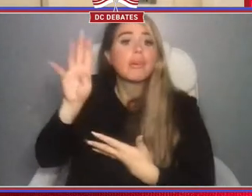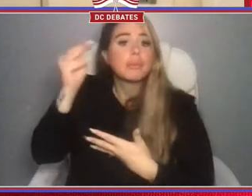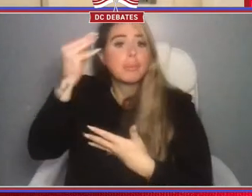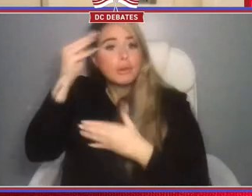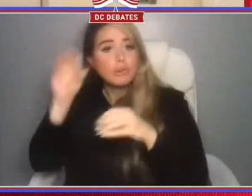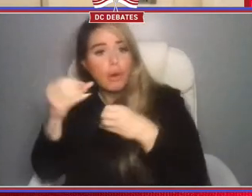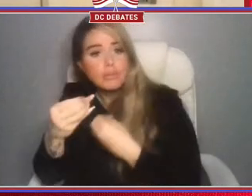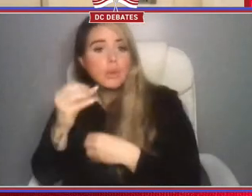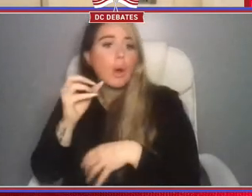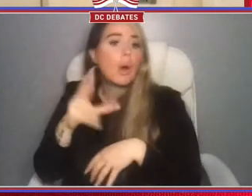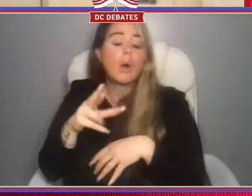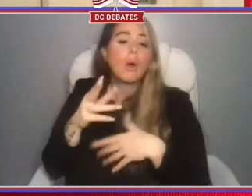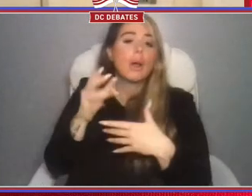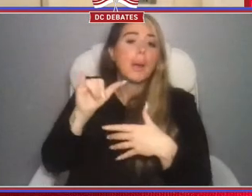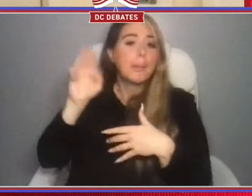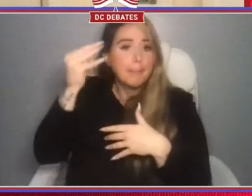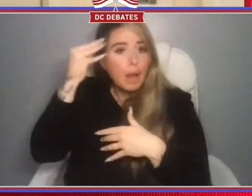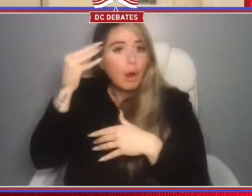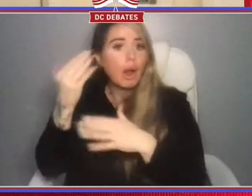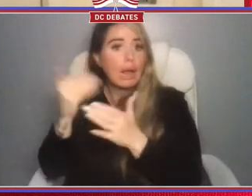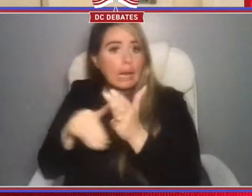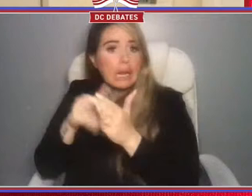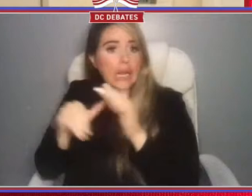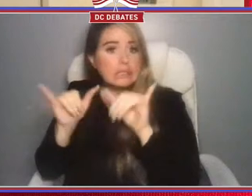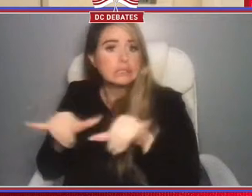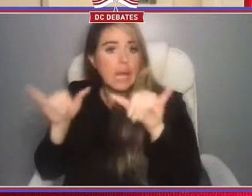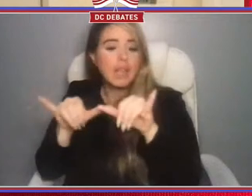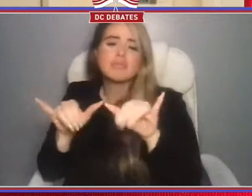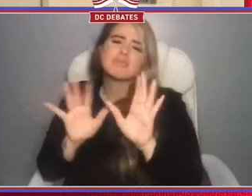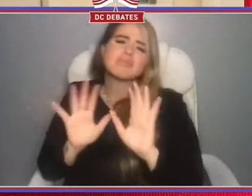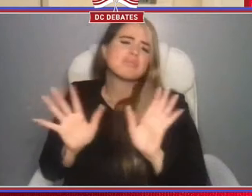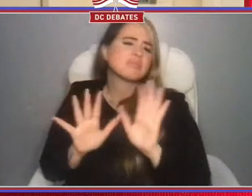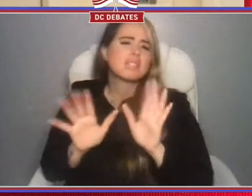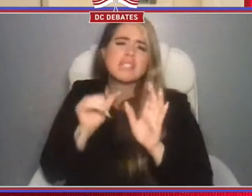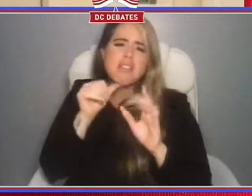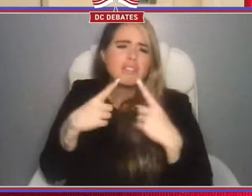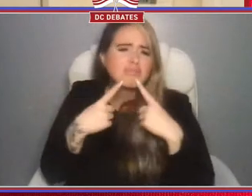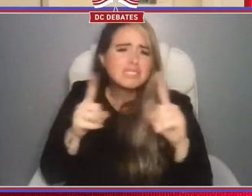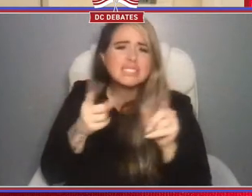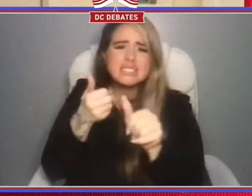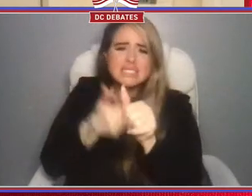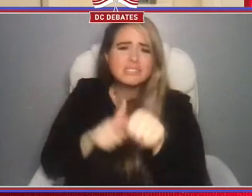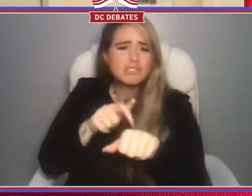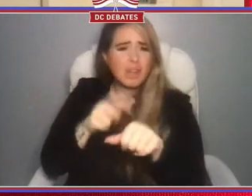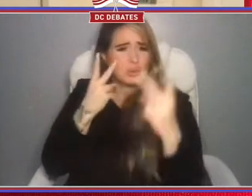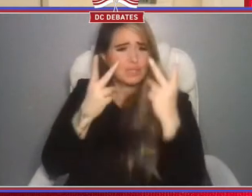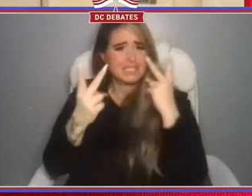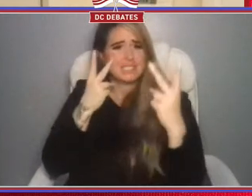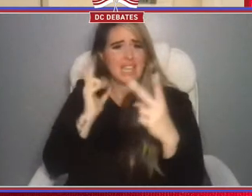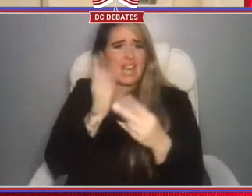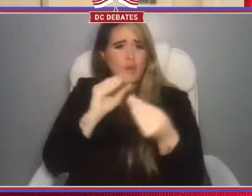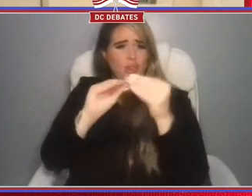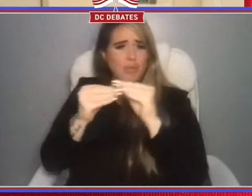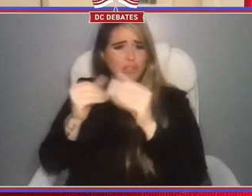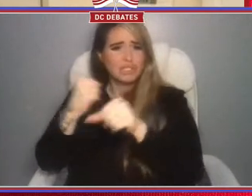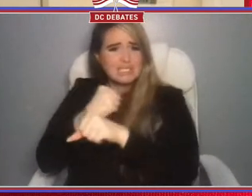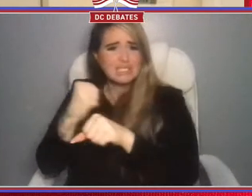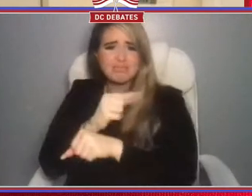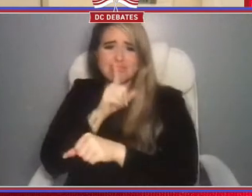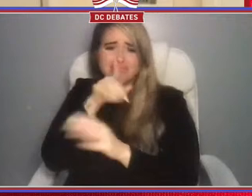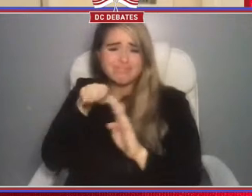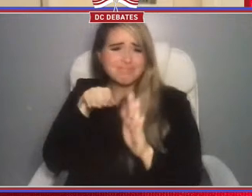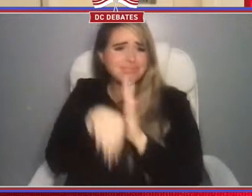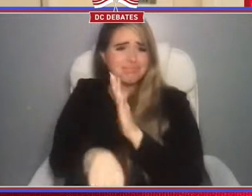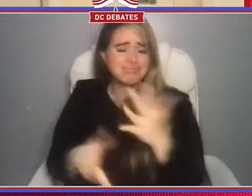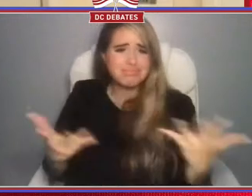the mayor's repeatedly holding the office, and every single metric in this city has moved in the wrong direction. I have a solid plan